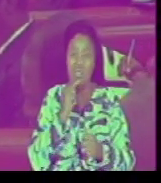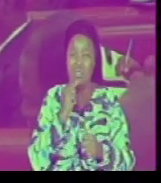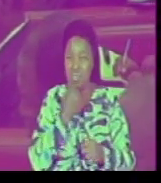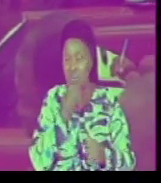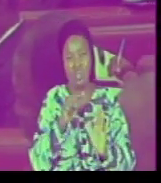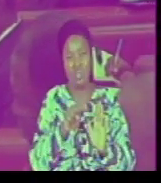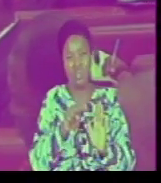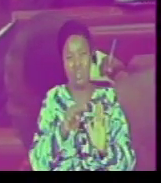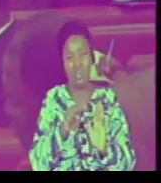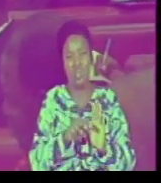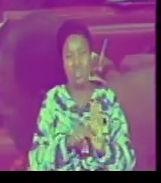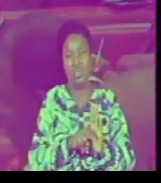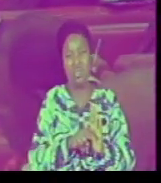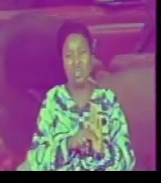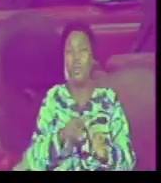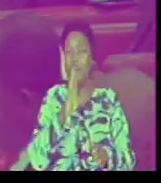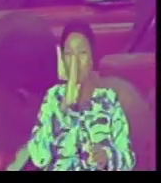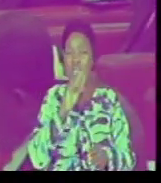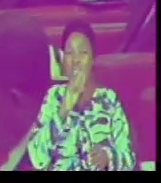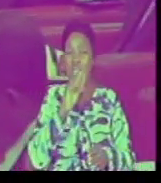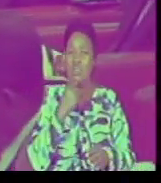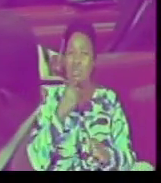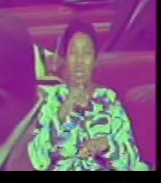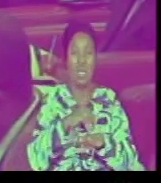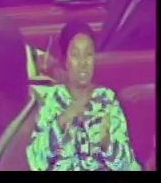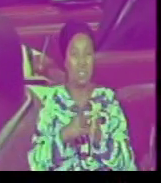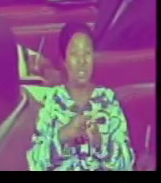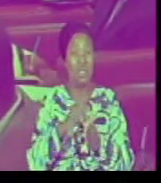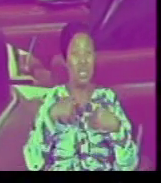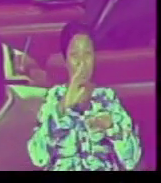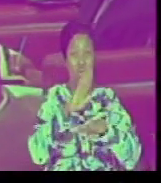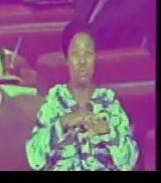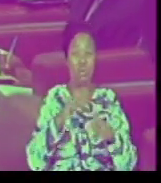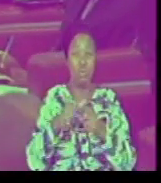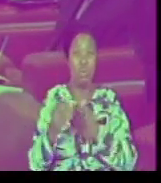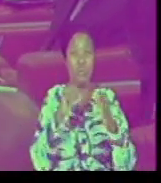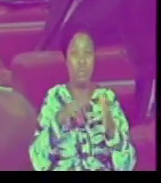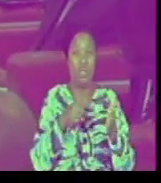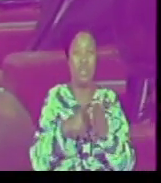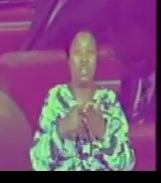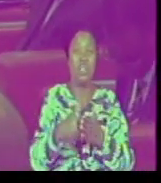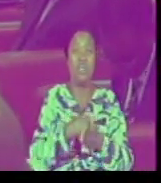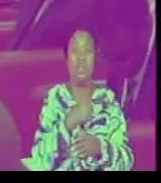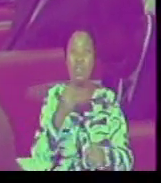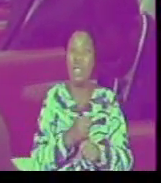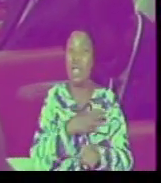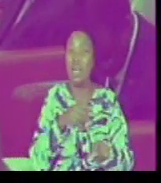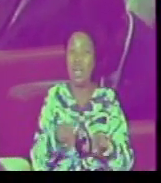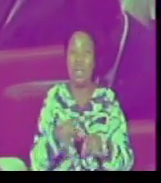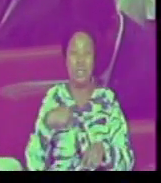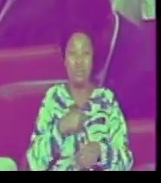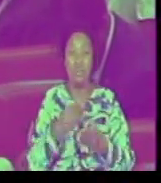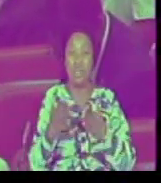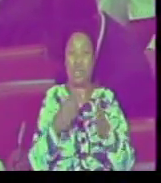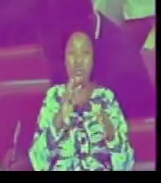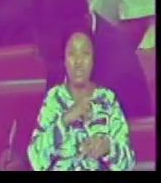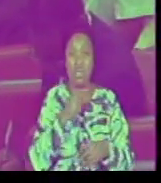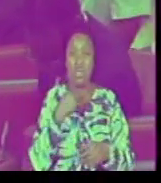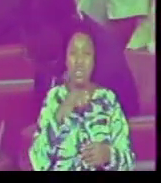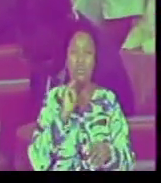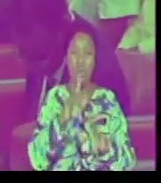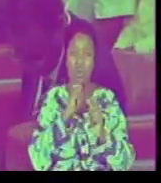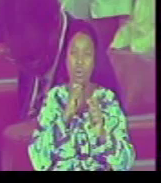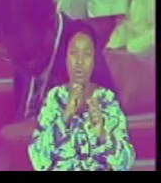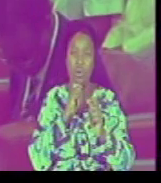at it. He's called you to serve this year, and as we're serving him, he says he's going to reward you. And you do it,